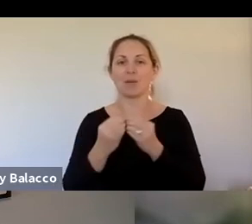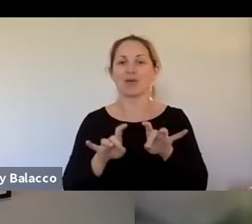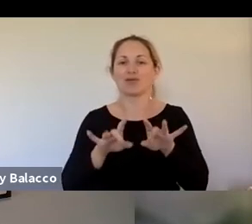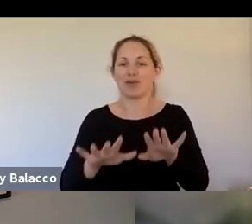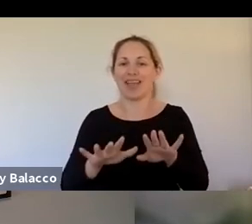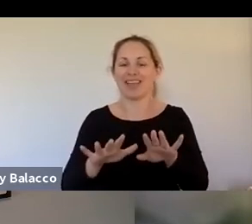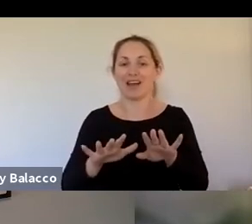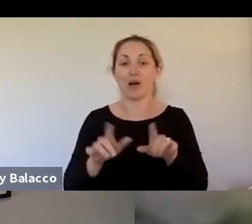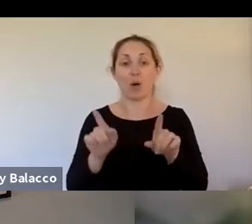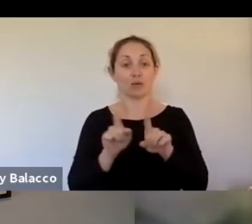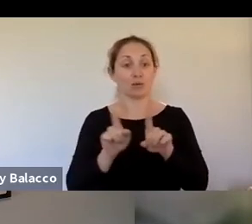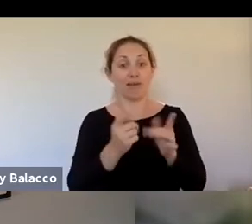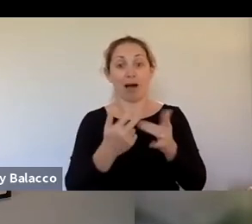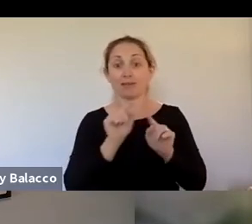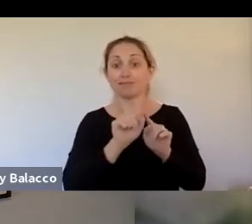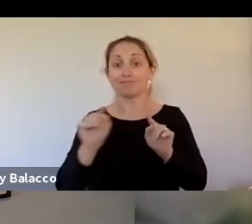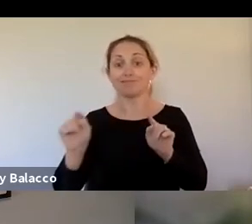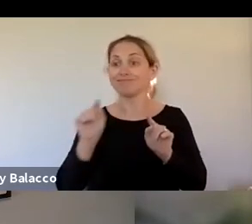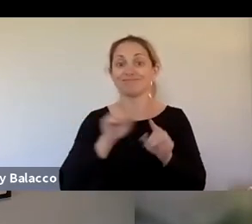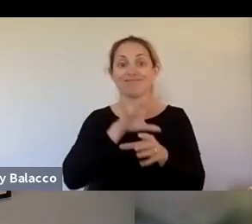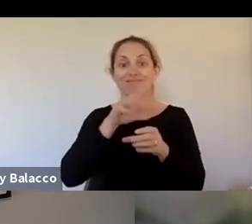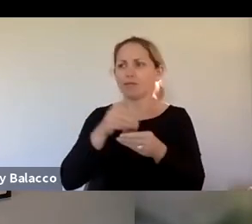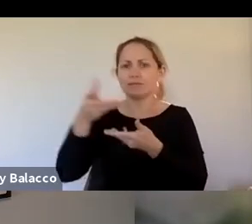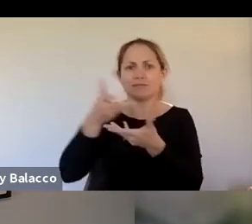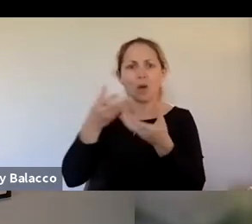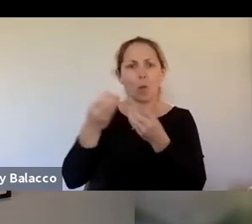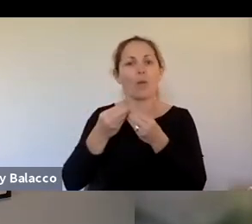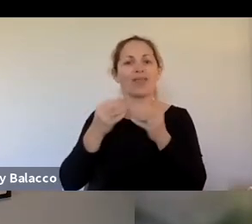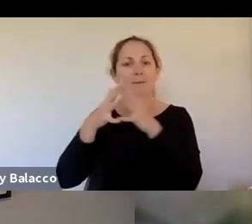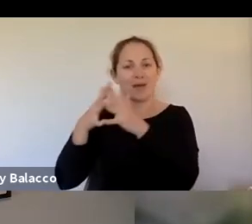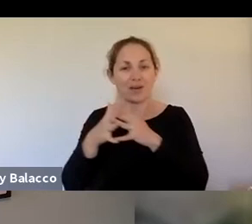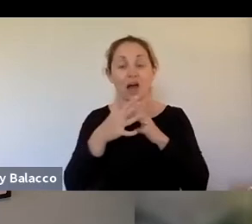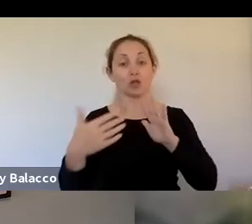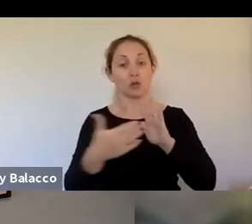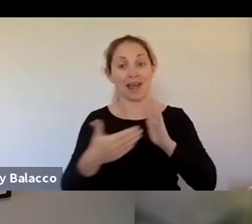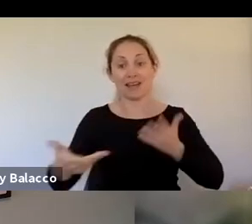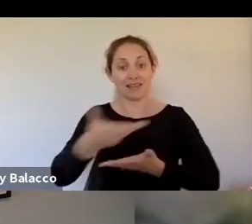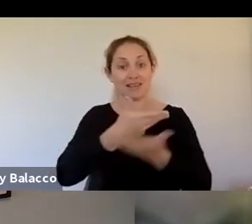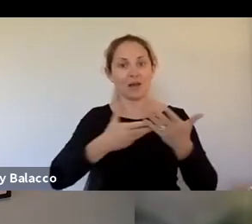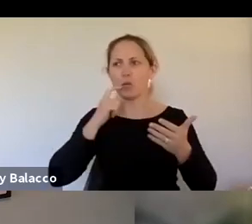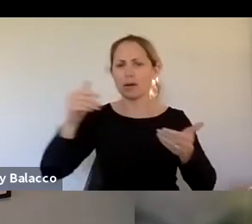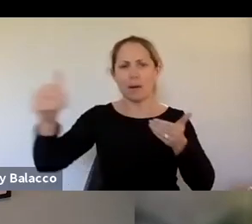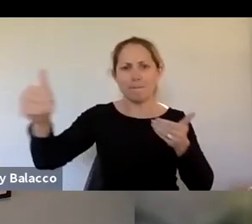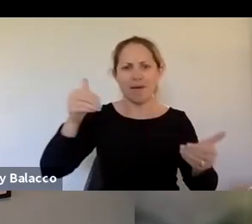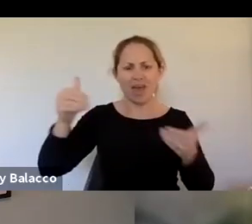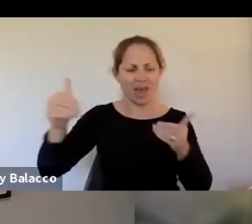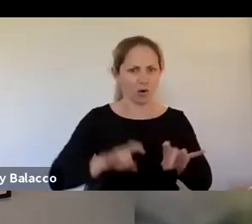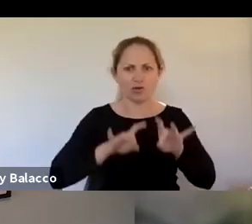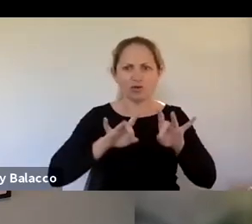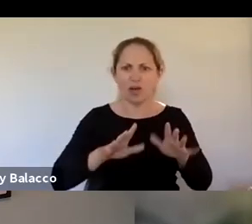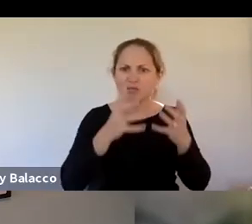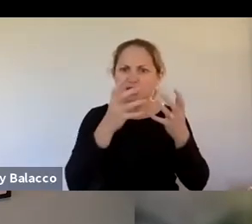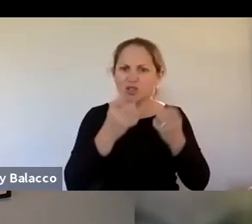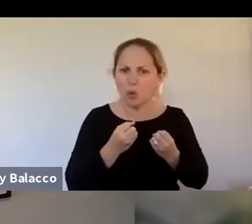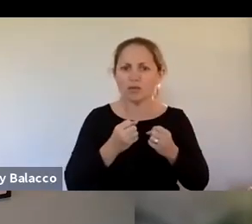the monitor in the US and other countries. So in our discussion today, we'll be comparing and contrasting the results from Australia and the US